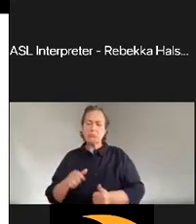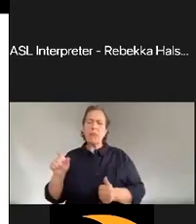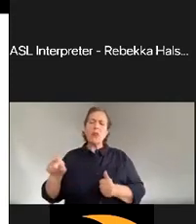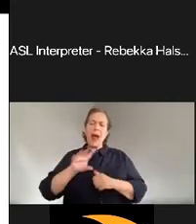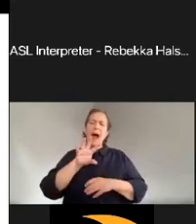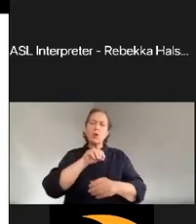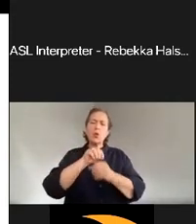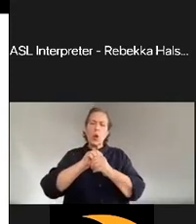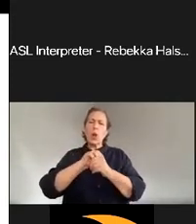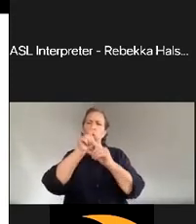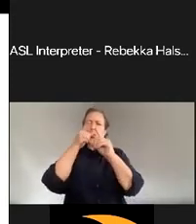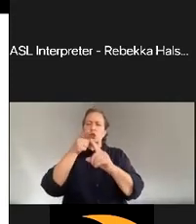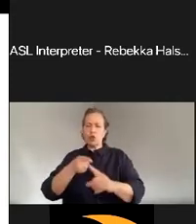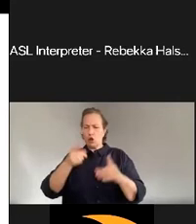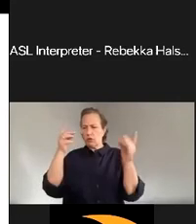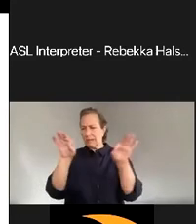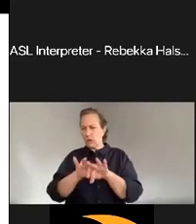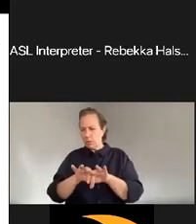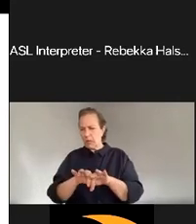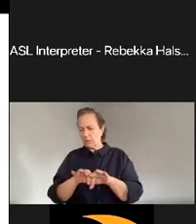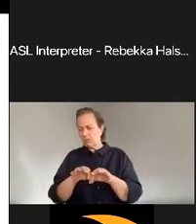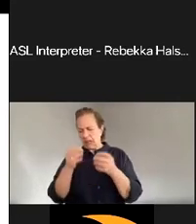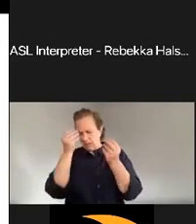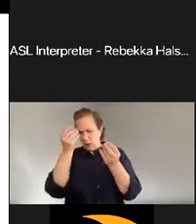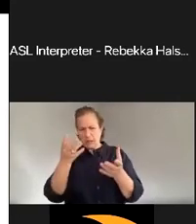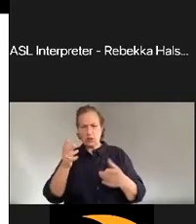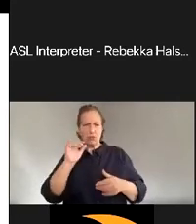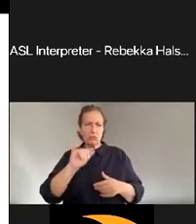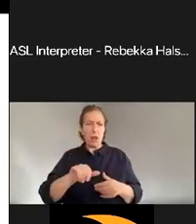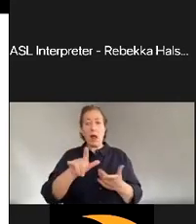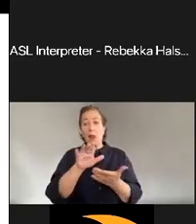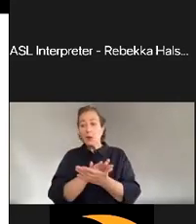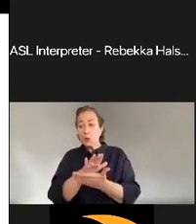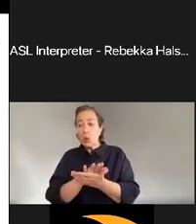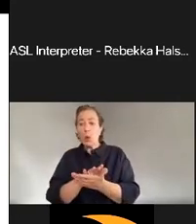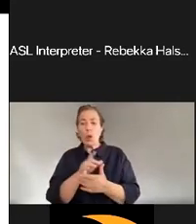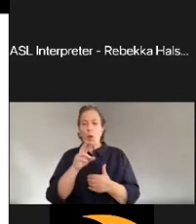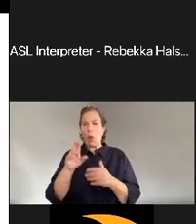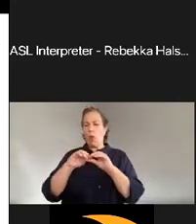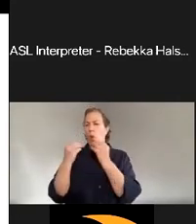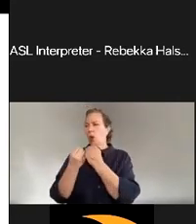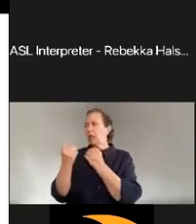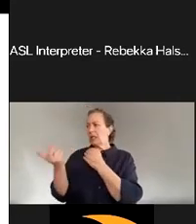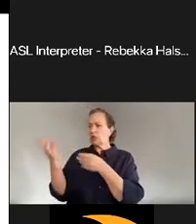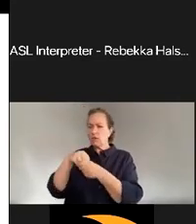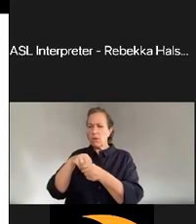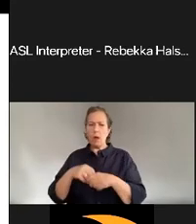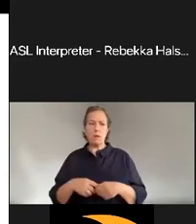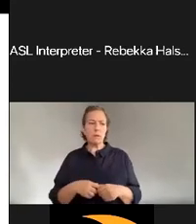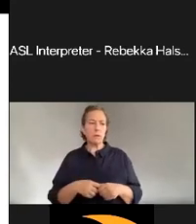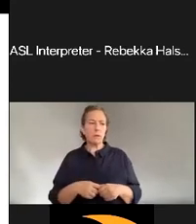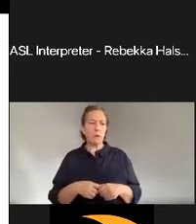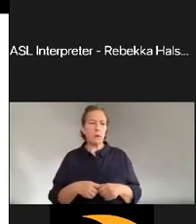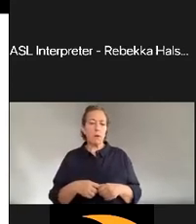information, such as the school or other entity that was involved, the person who